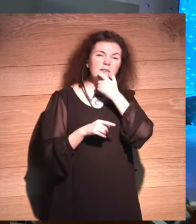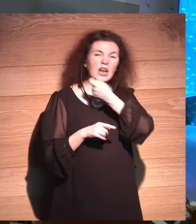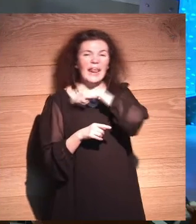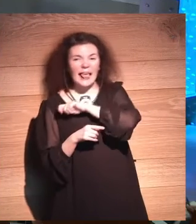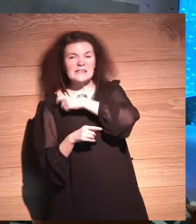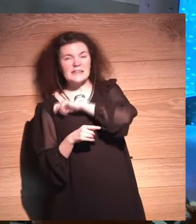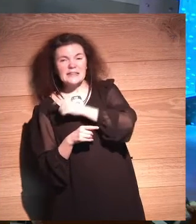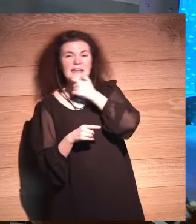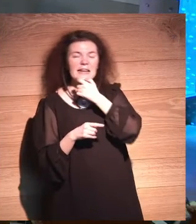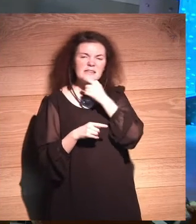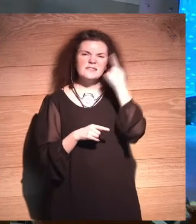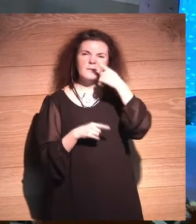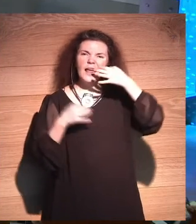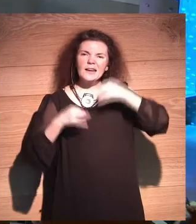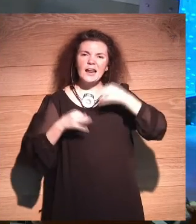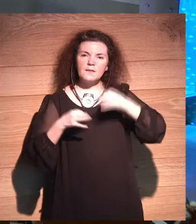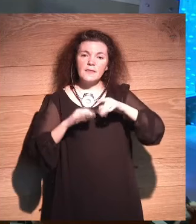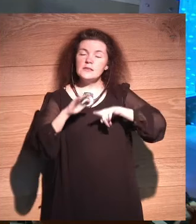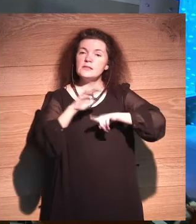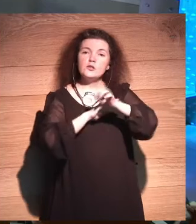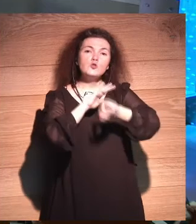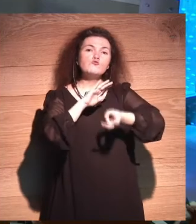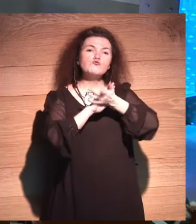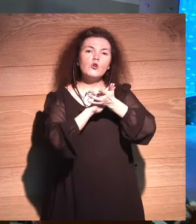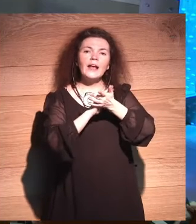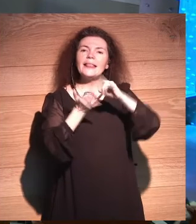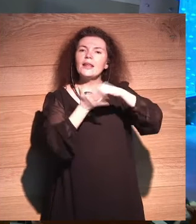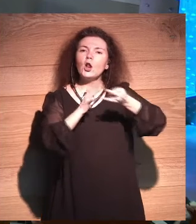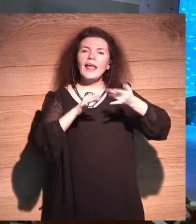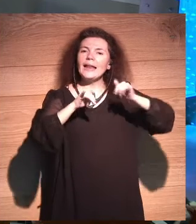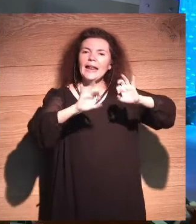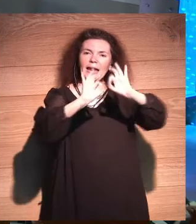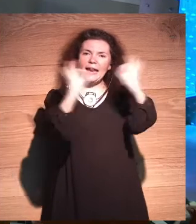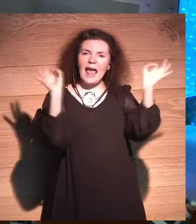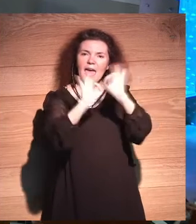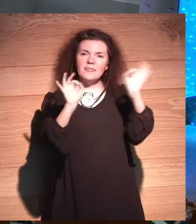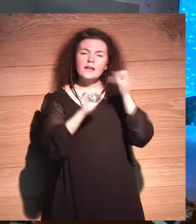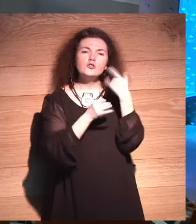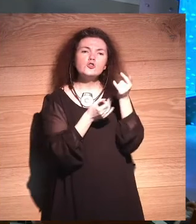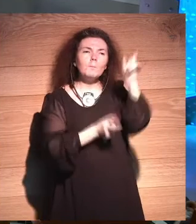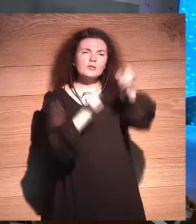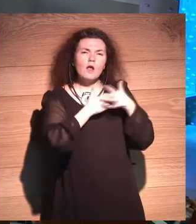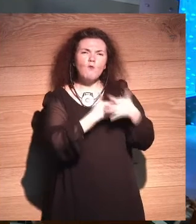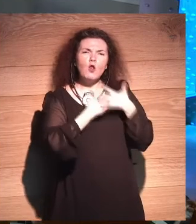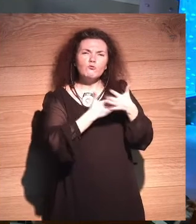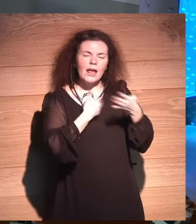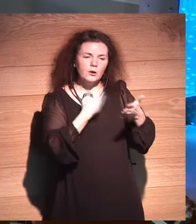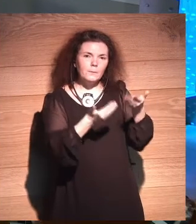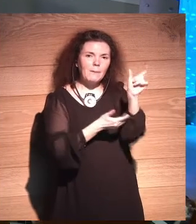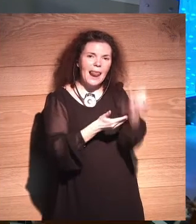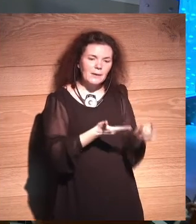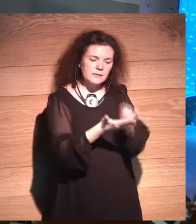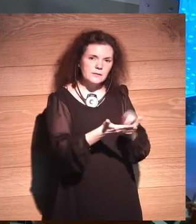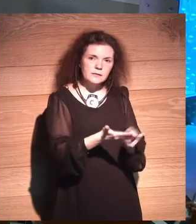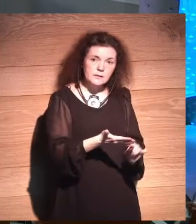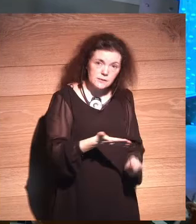developed not using any technology, but using thousands of volunteers who wrote down words on small slips of paper and then sent